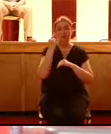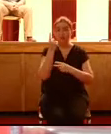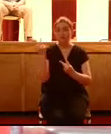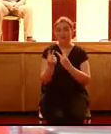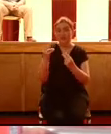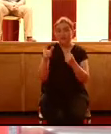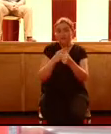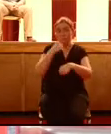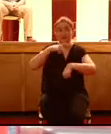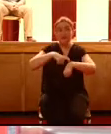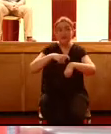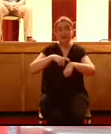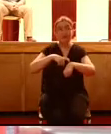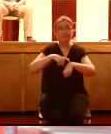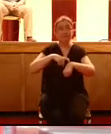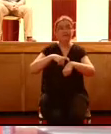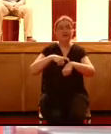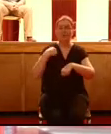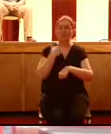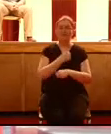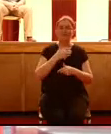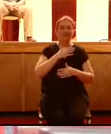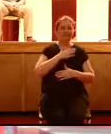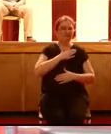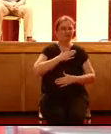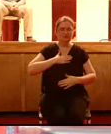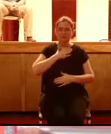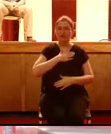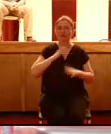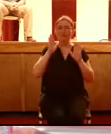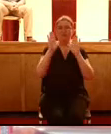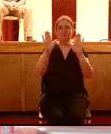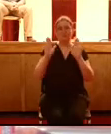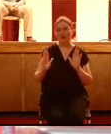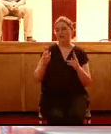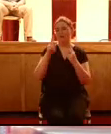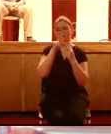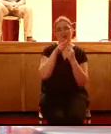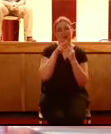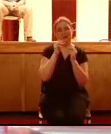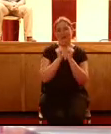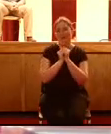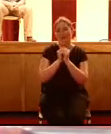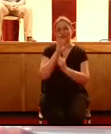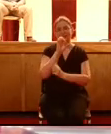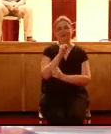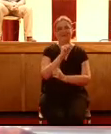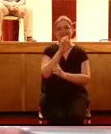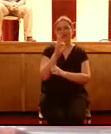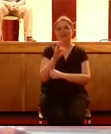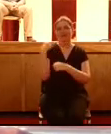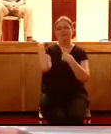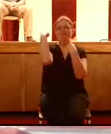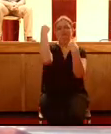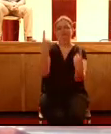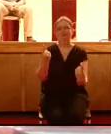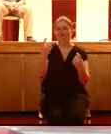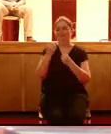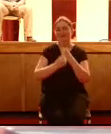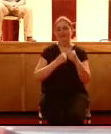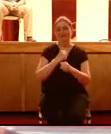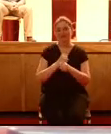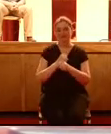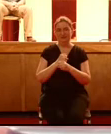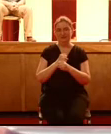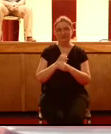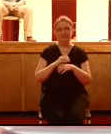time, Bradford County families have enjoyed a terrific partnership with Santa Fe College over the years. The Andrew and Stump Centers in Stark are showcases for